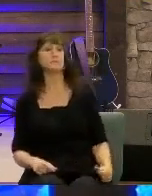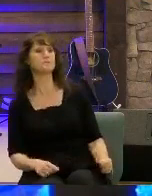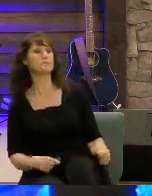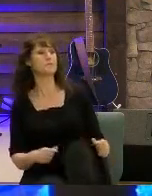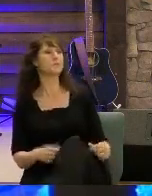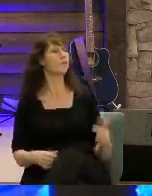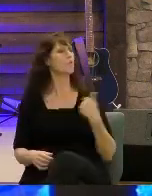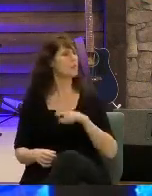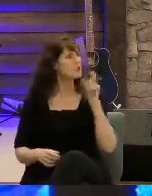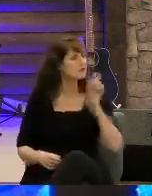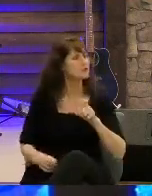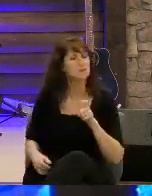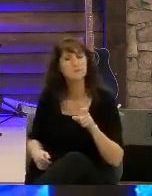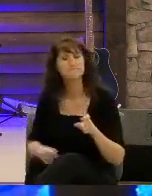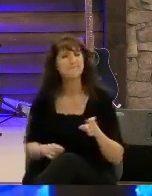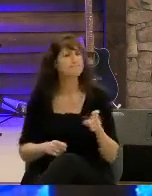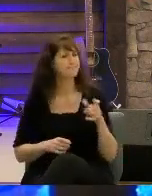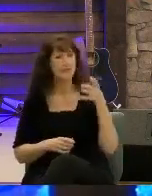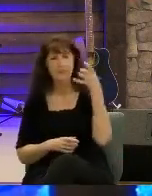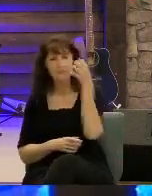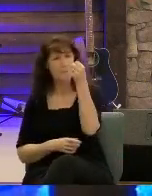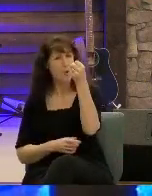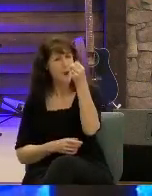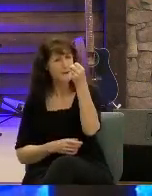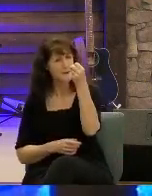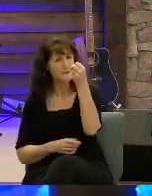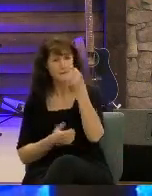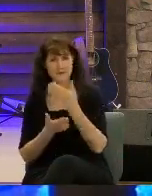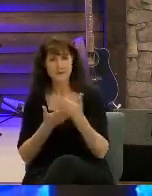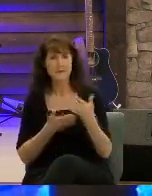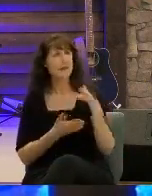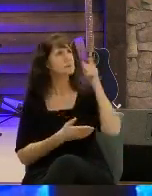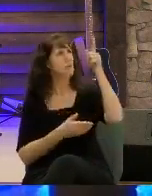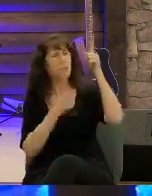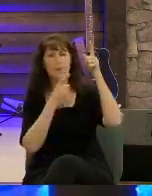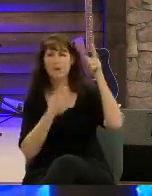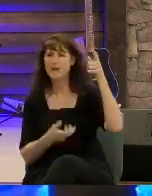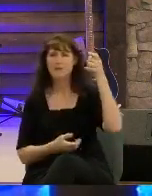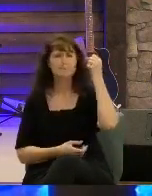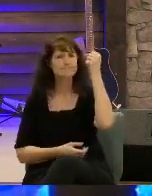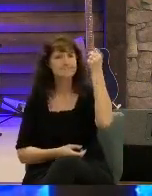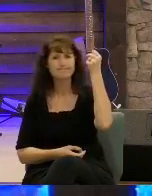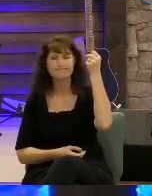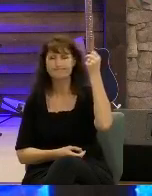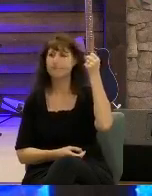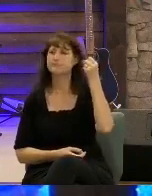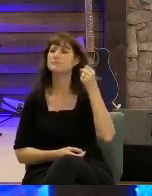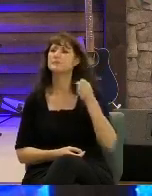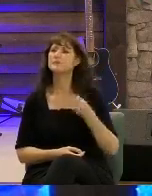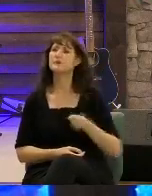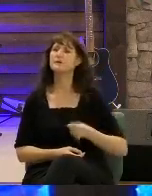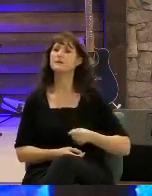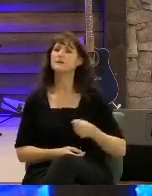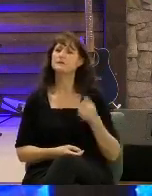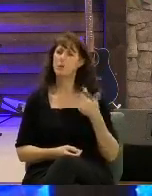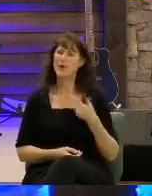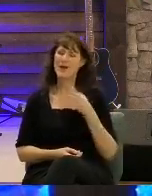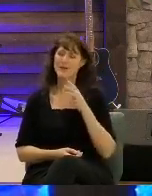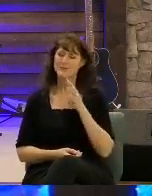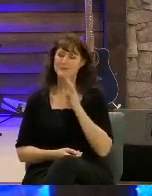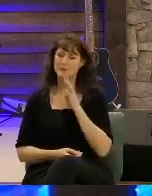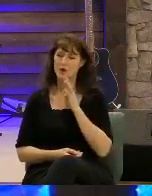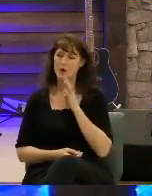should embrace these things. We should embrace who he is. And not only that, but when I talked about You